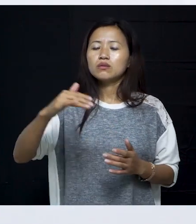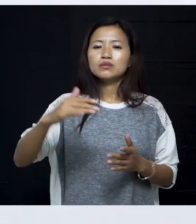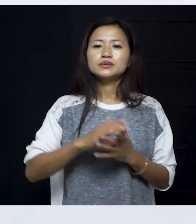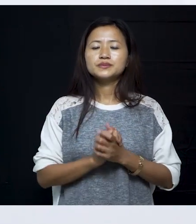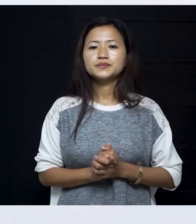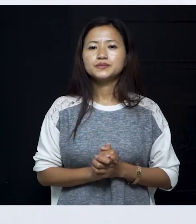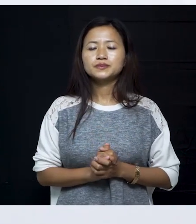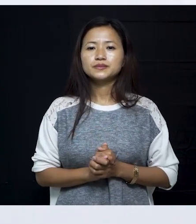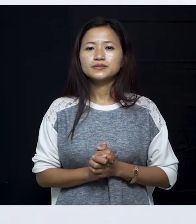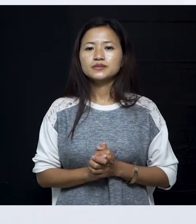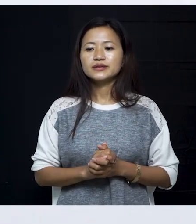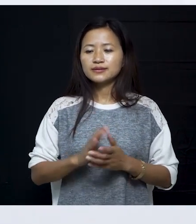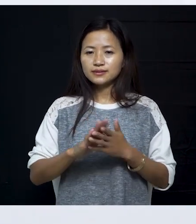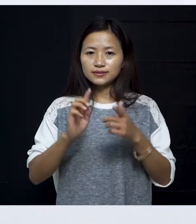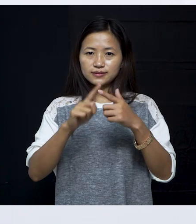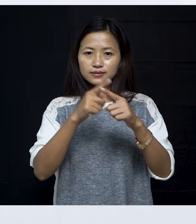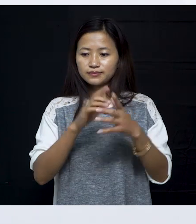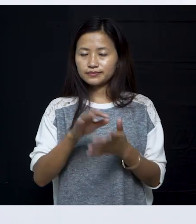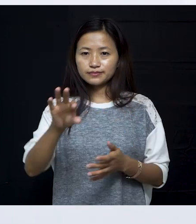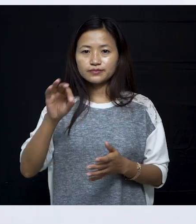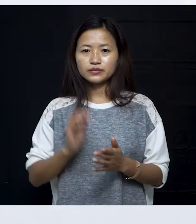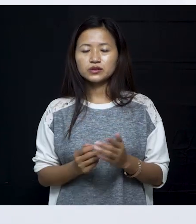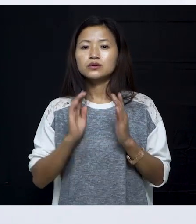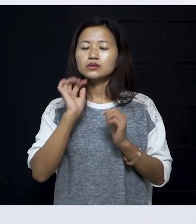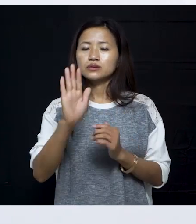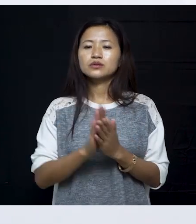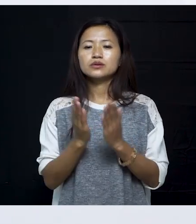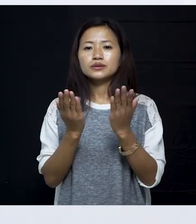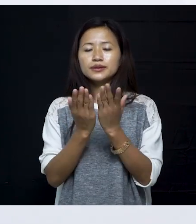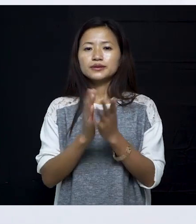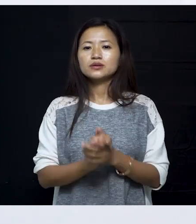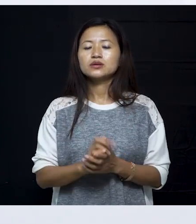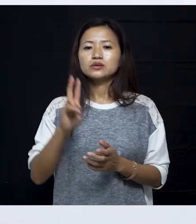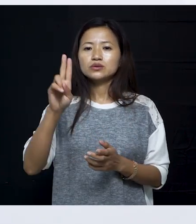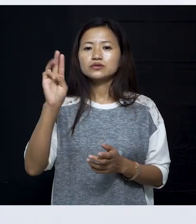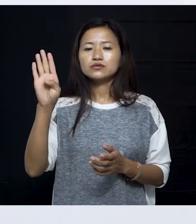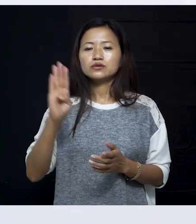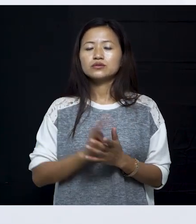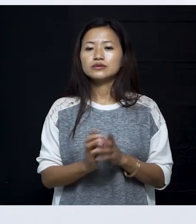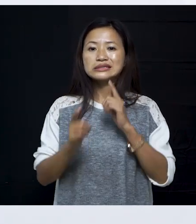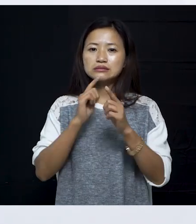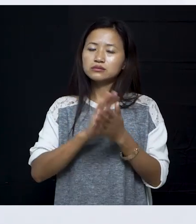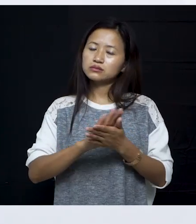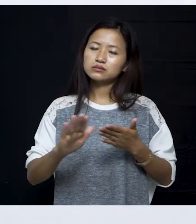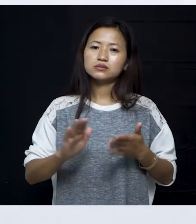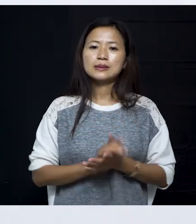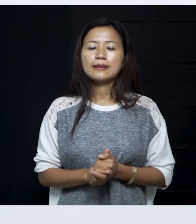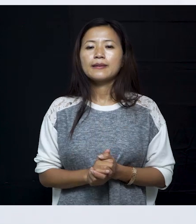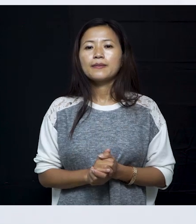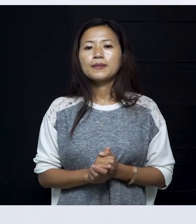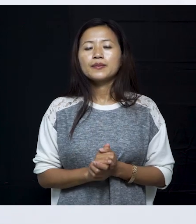the exercises that we have in your text. Page 24 we have already discussed, so I